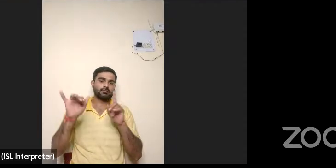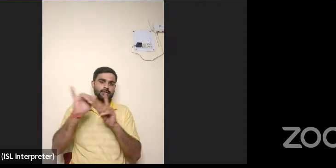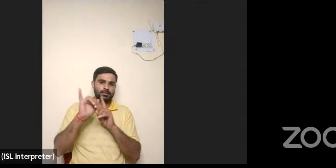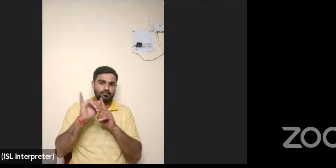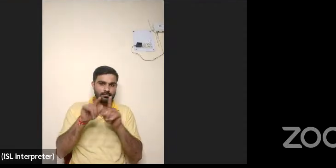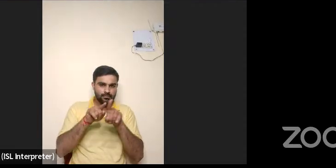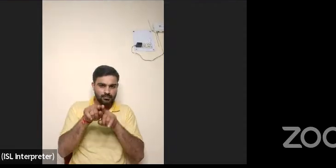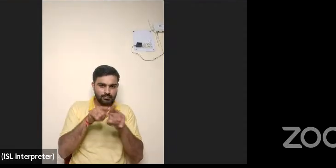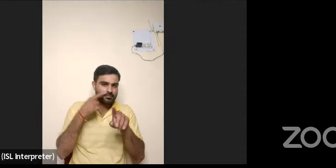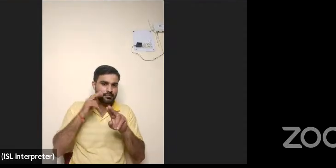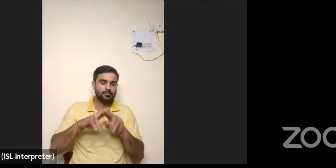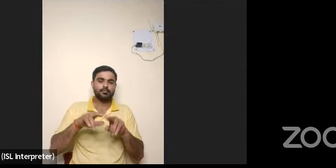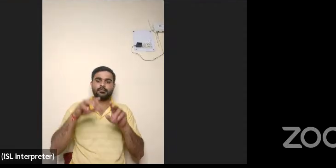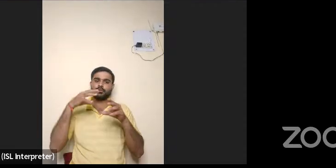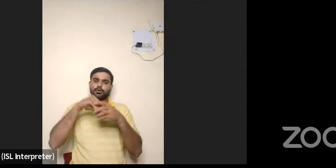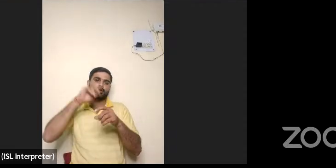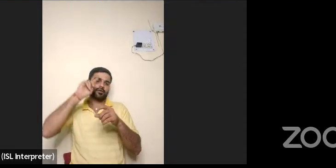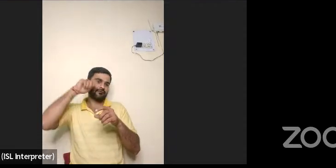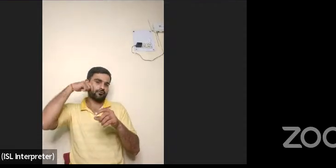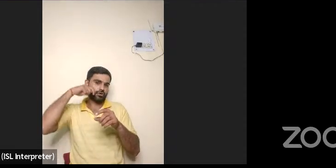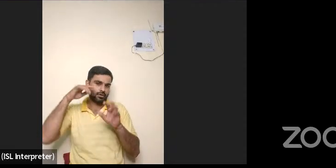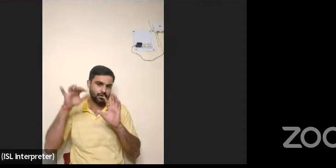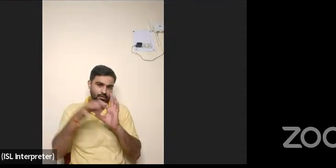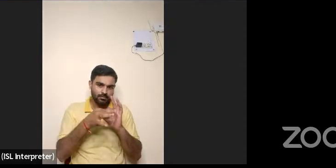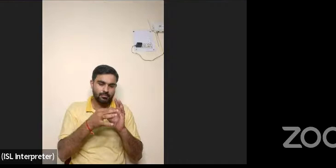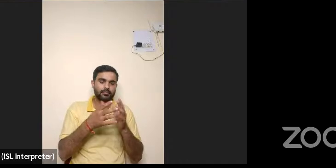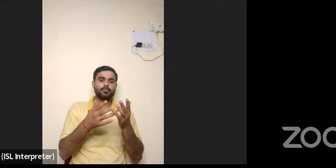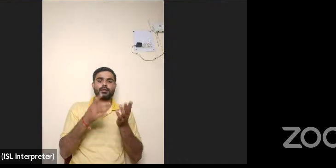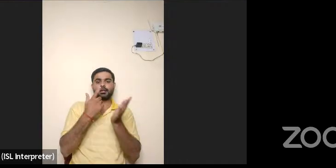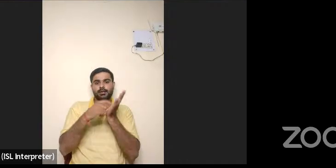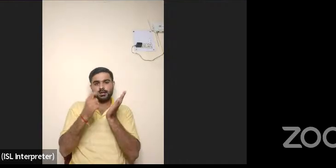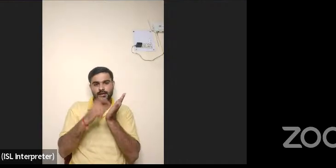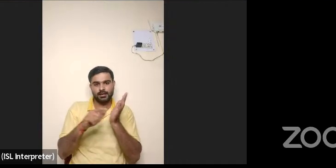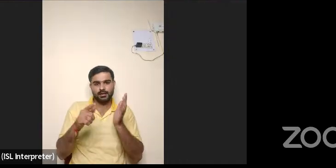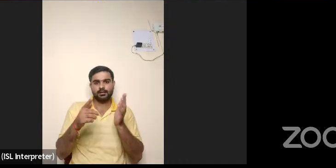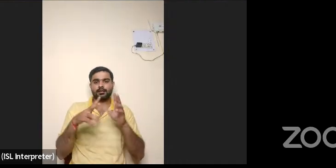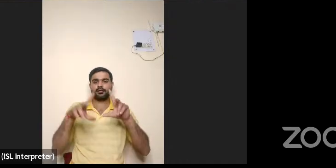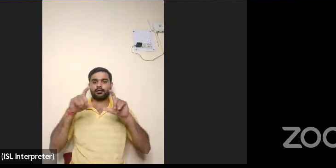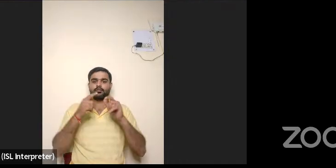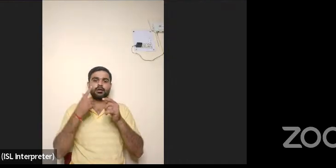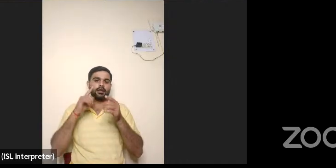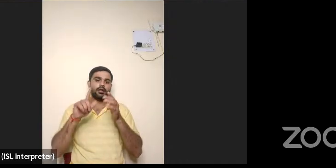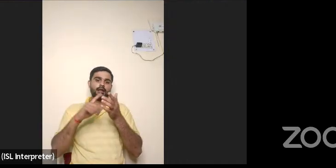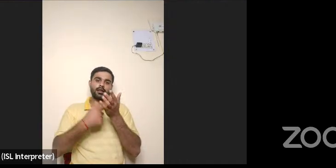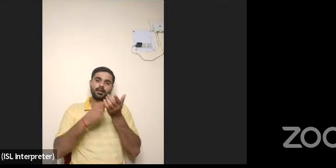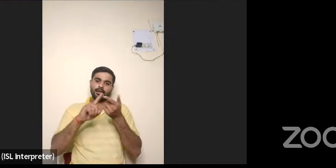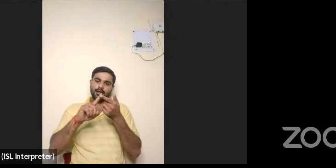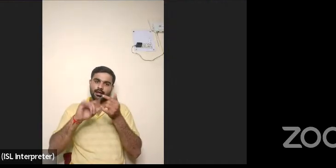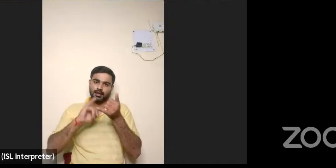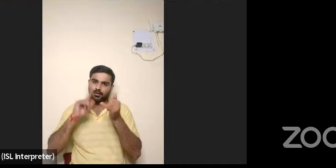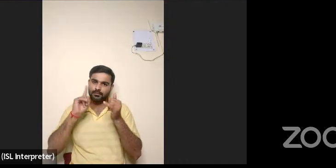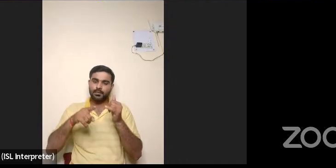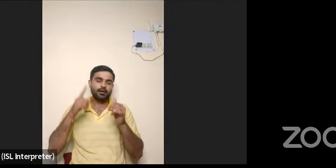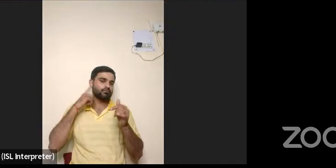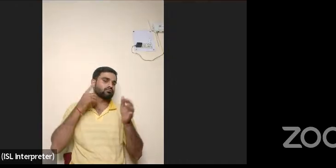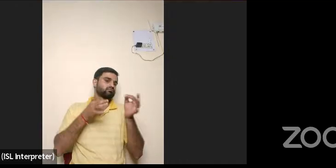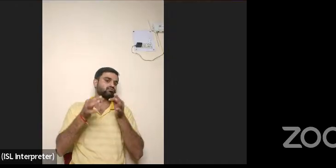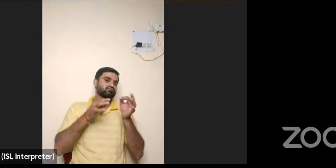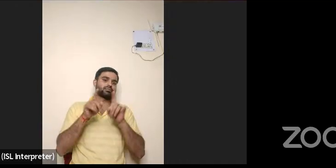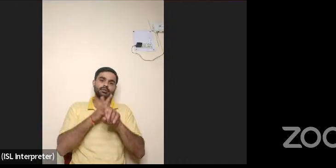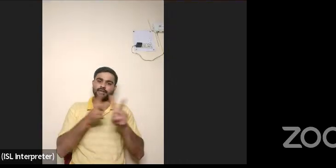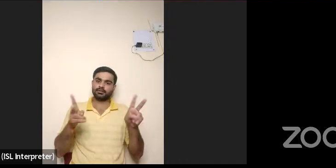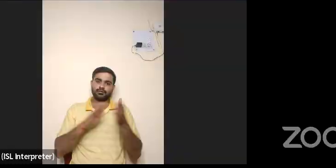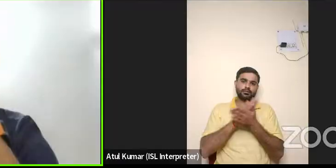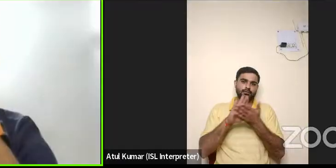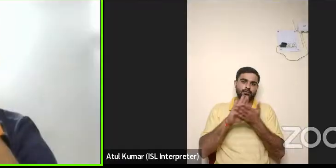example, when it puts up its videos, or Instagram when it puts out its reels to say that these must be audio described and no, subtitled. not at